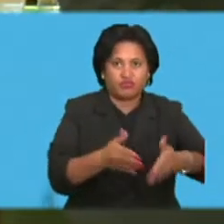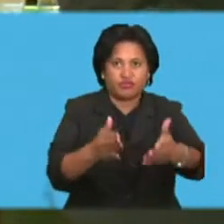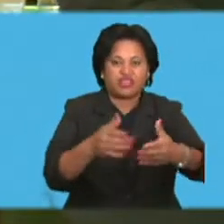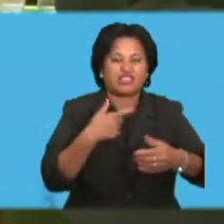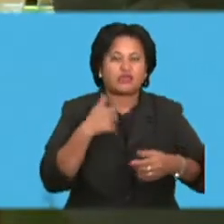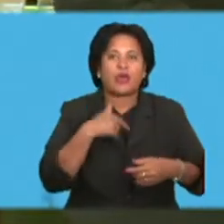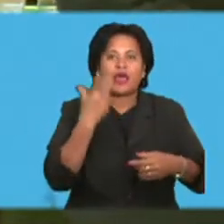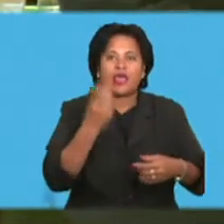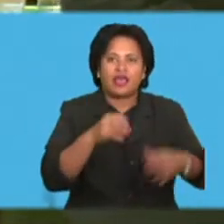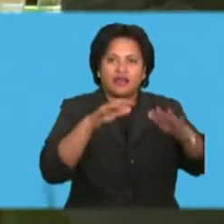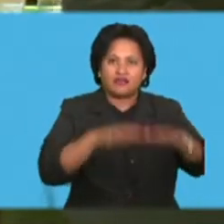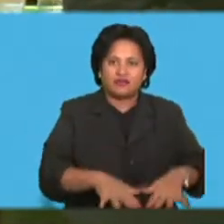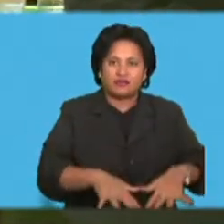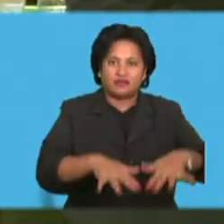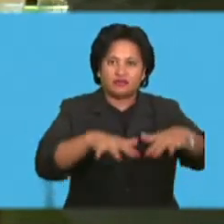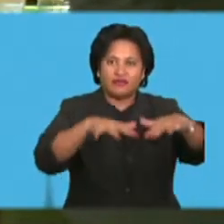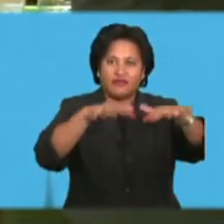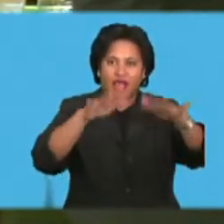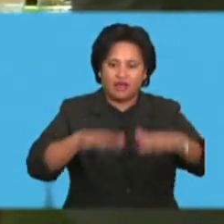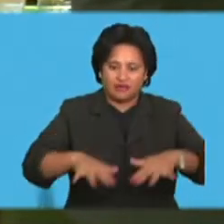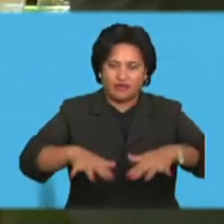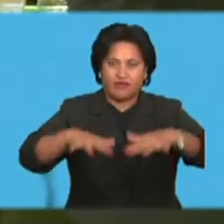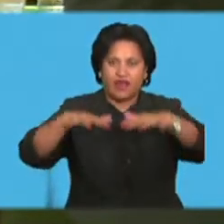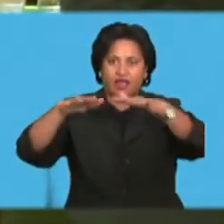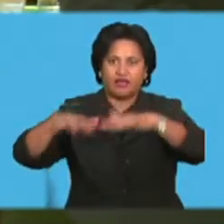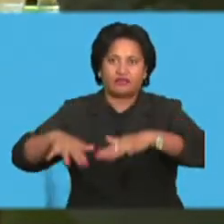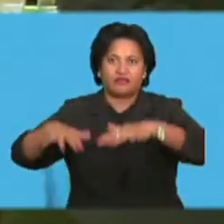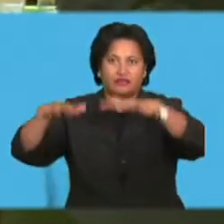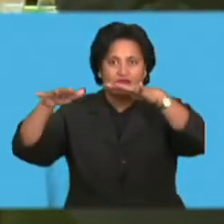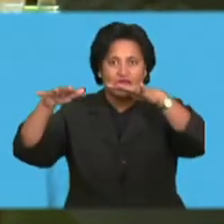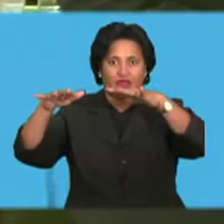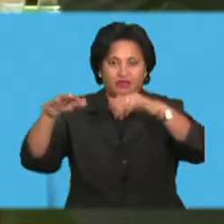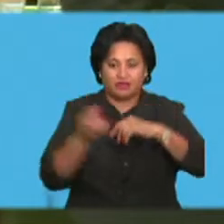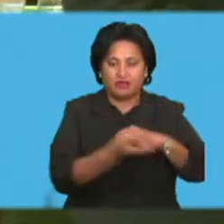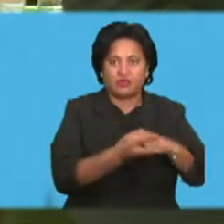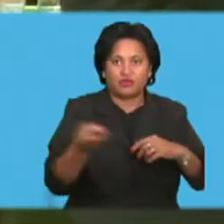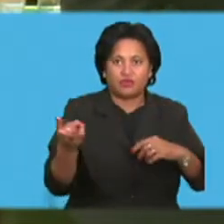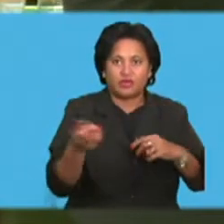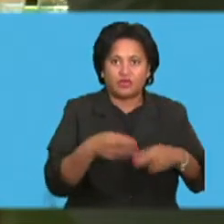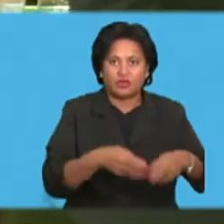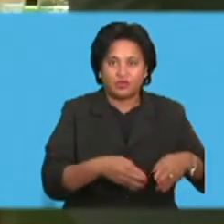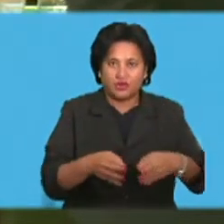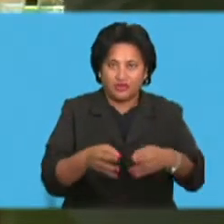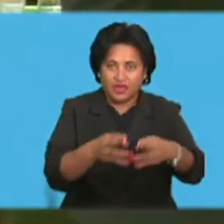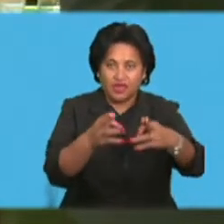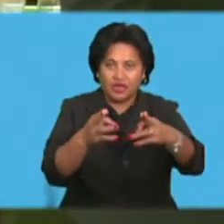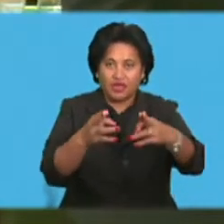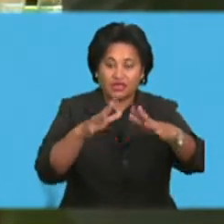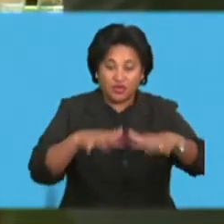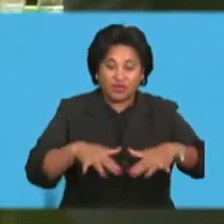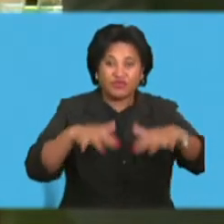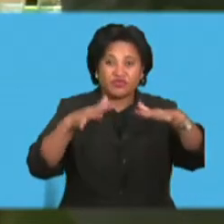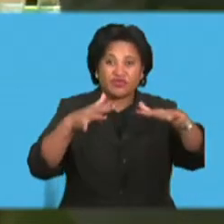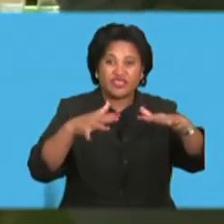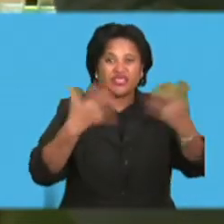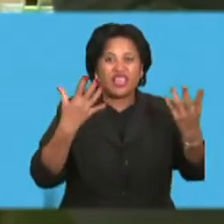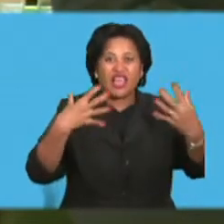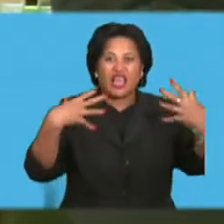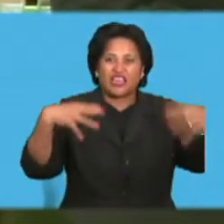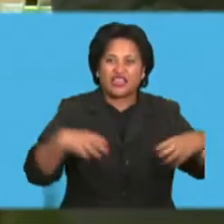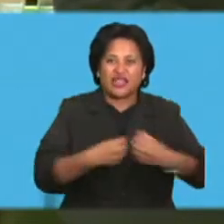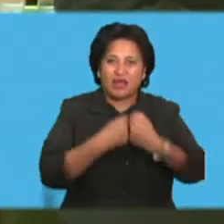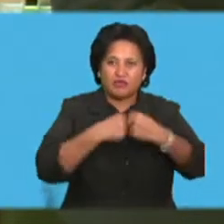with medium to very high intensity rain, and flooding in nearby communities causing a lot of damage, Madam Speaker, not only